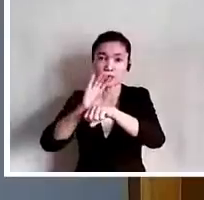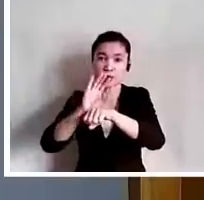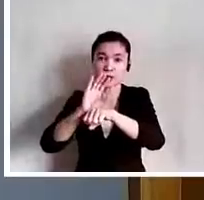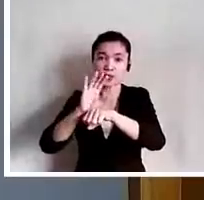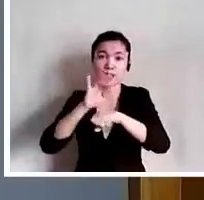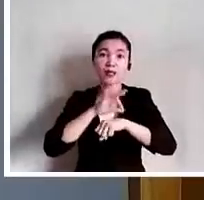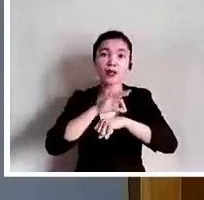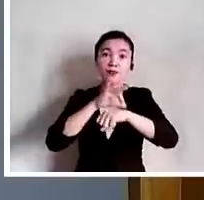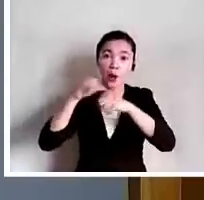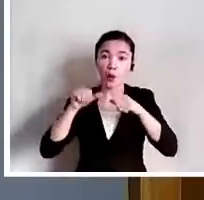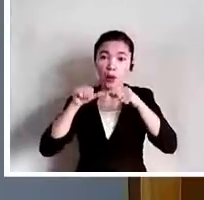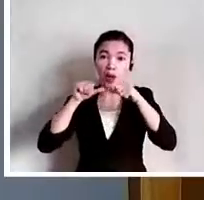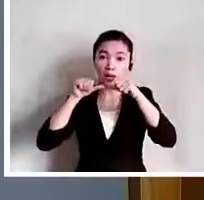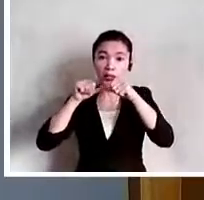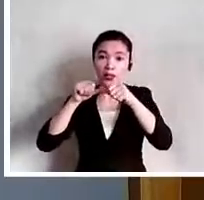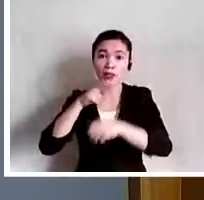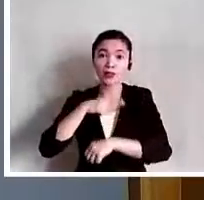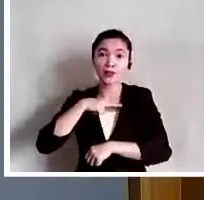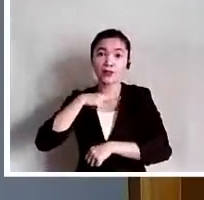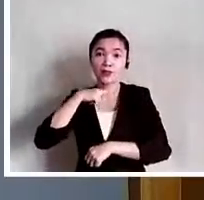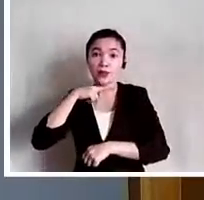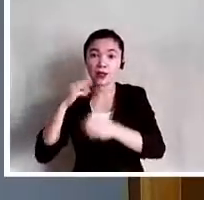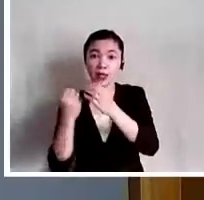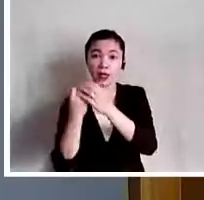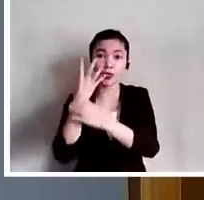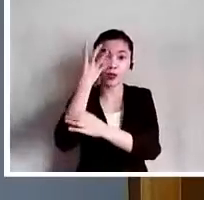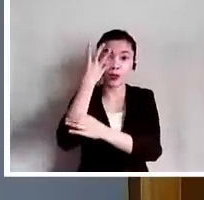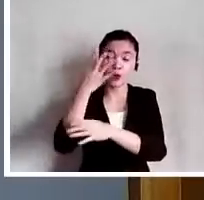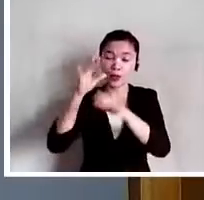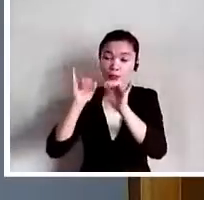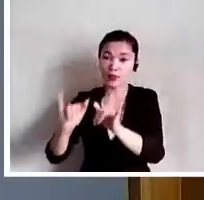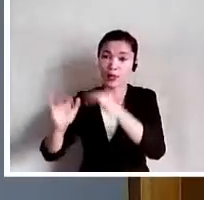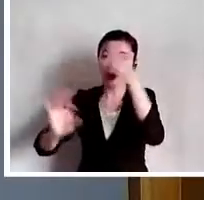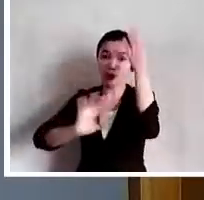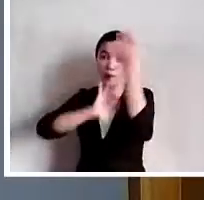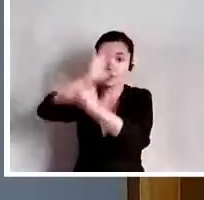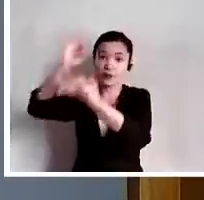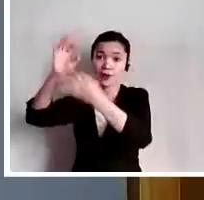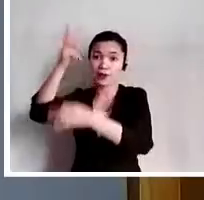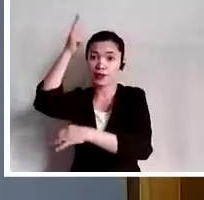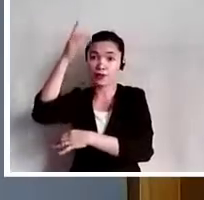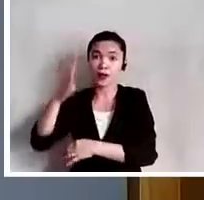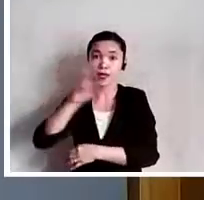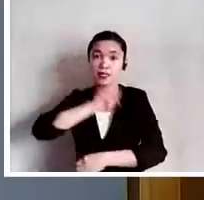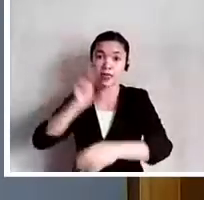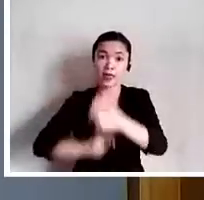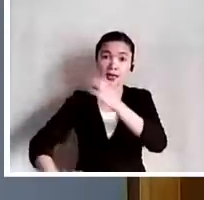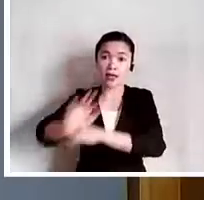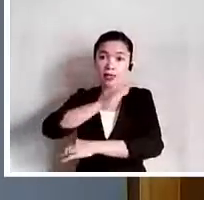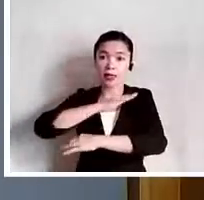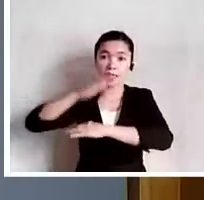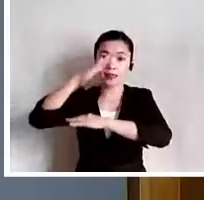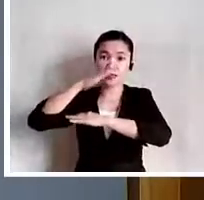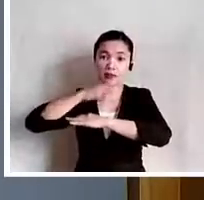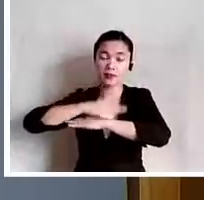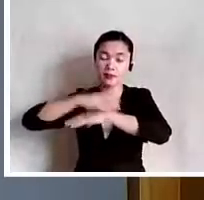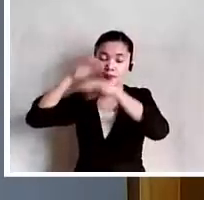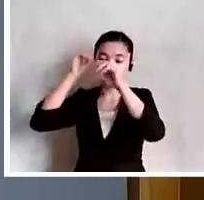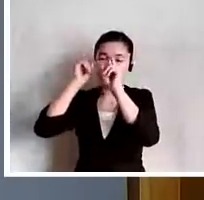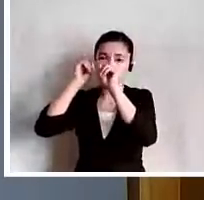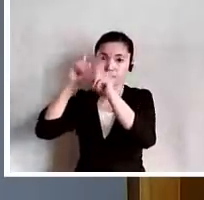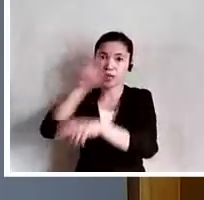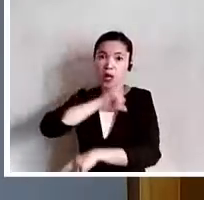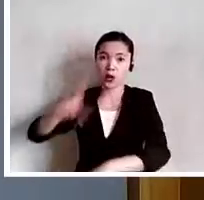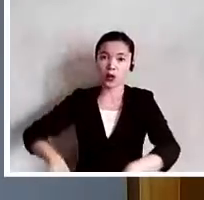to flourish and draw many to the feast of God's kingdom. Let us pray to the Lord. Lord, hear